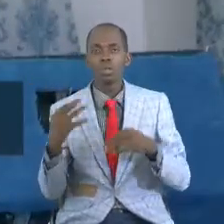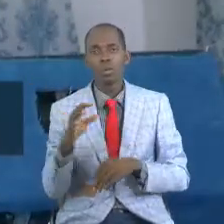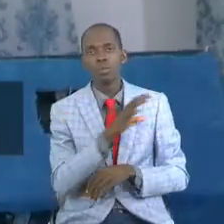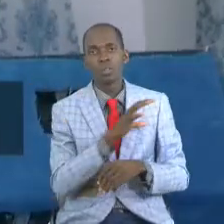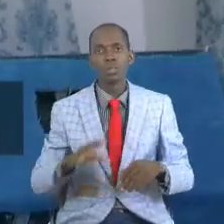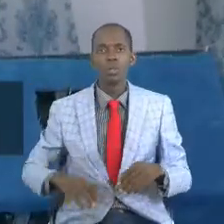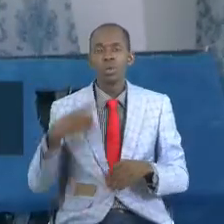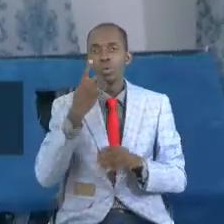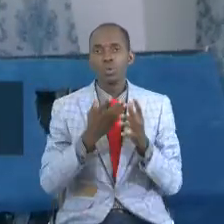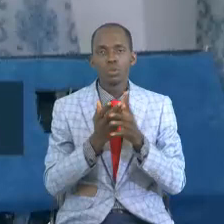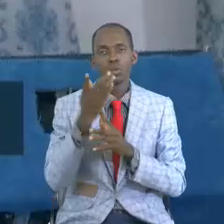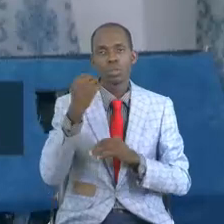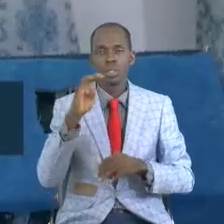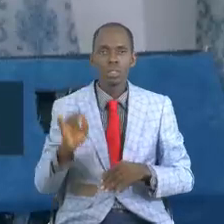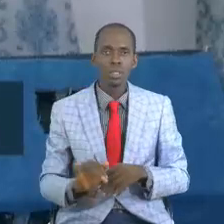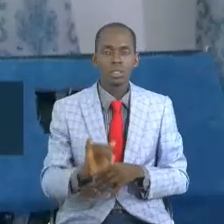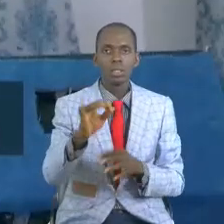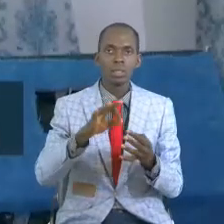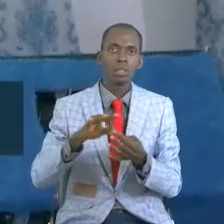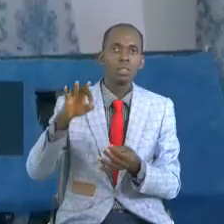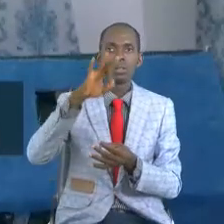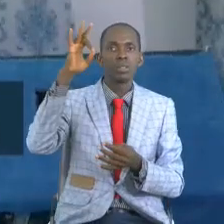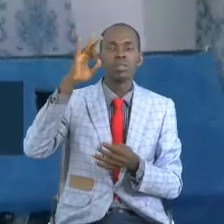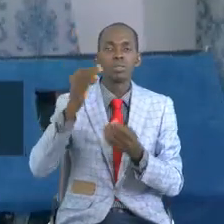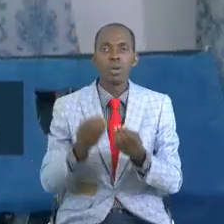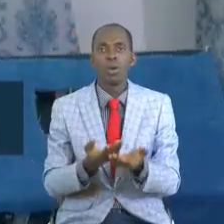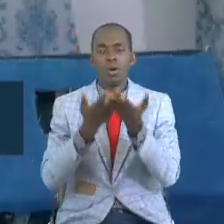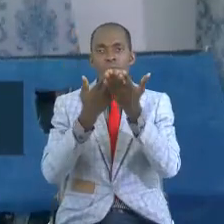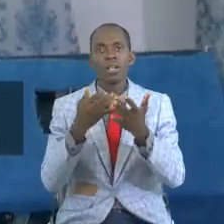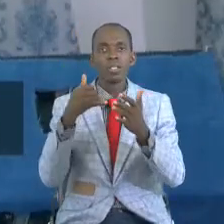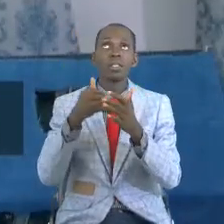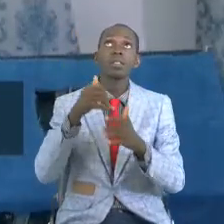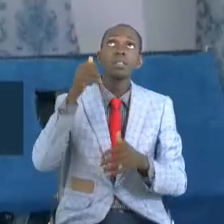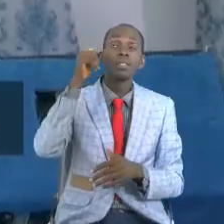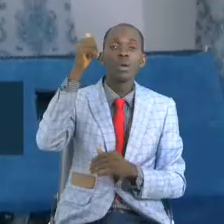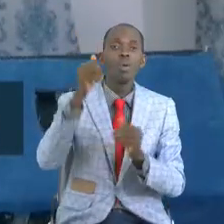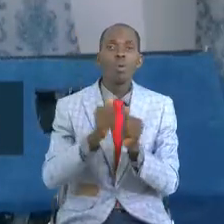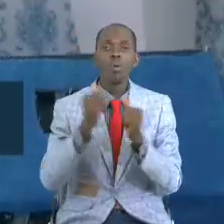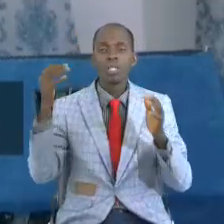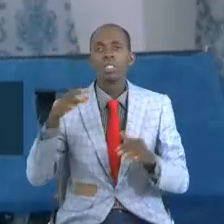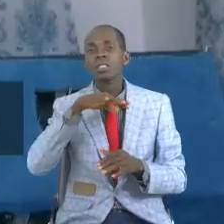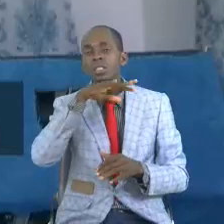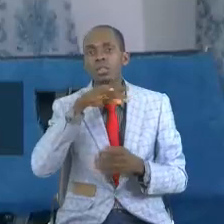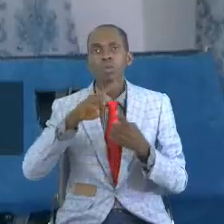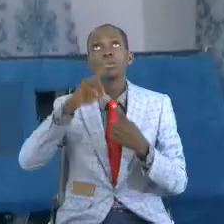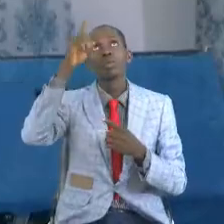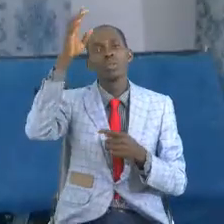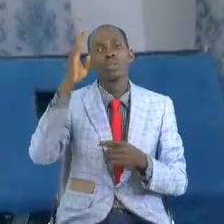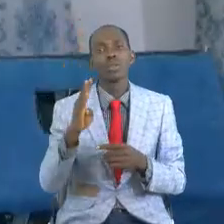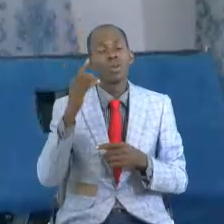the eternal Spirit offered himself without spot to God,